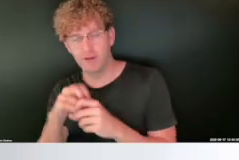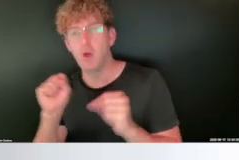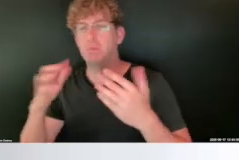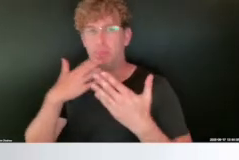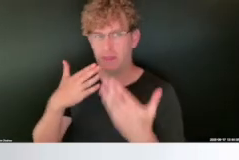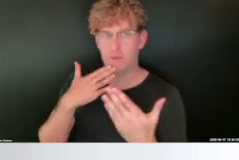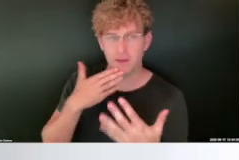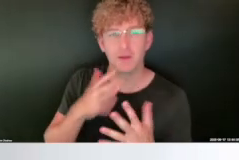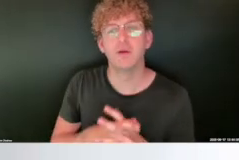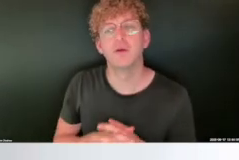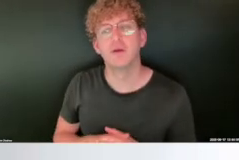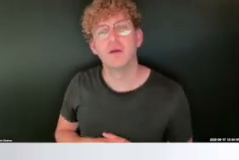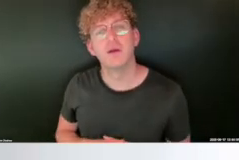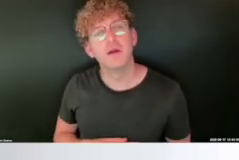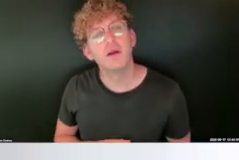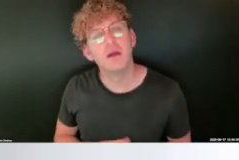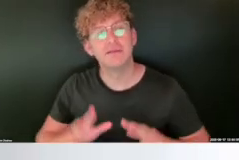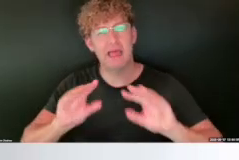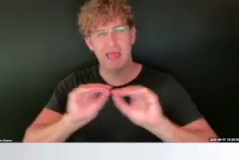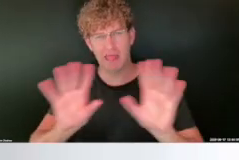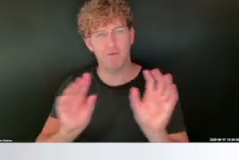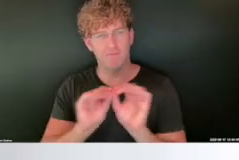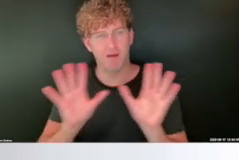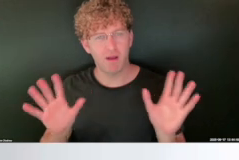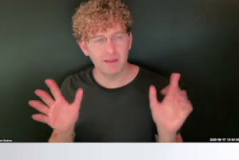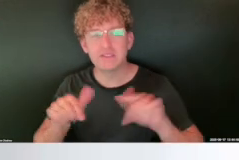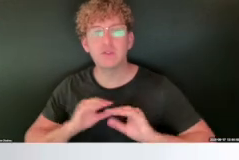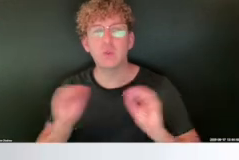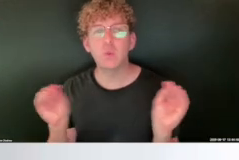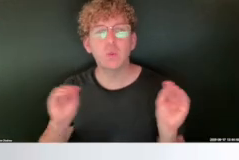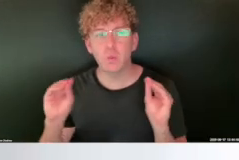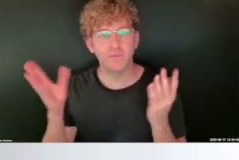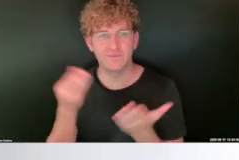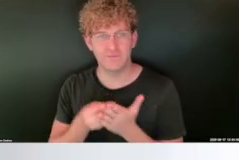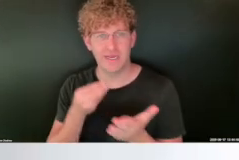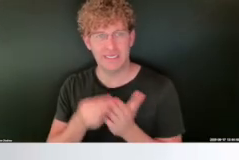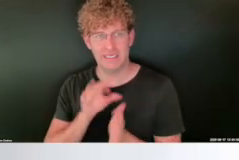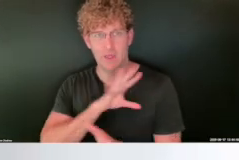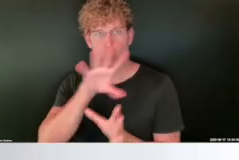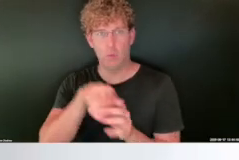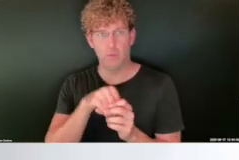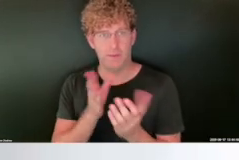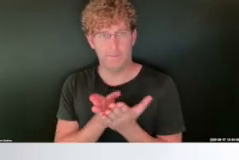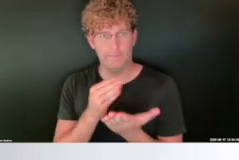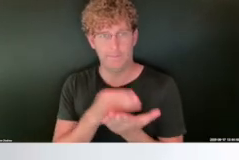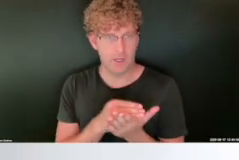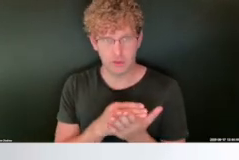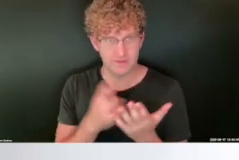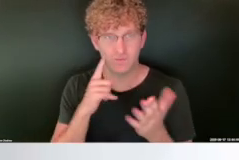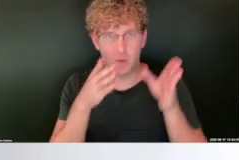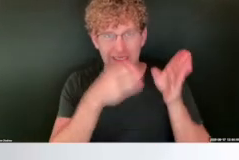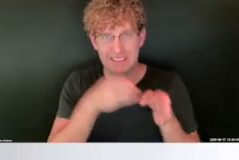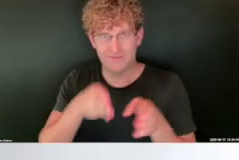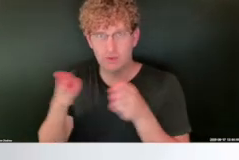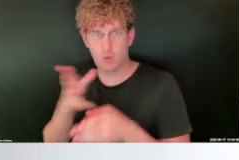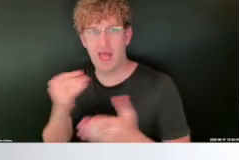just to clarify again, though, there is no funding included in the budget as of right now for the individual and community mobility projects,